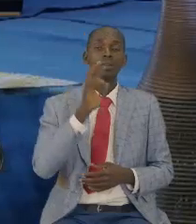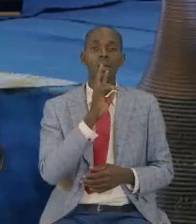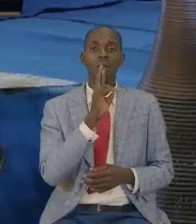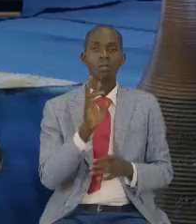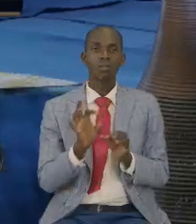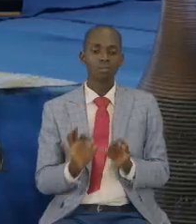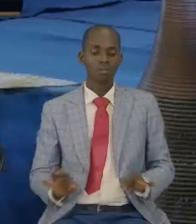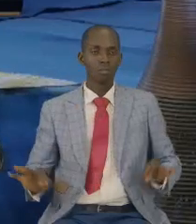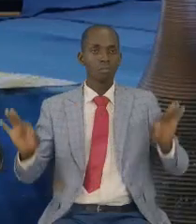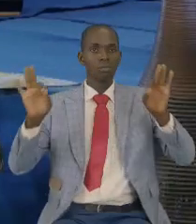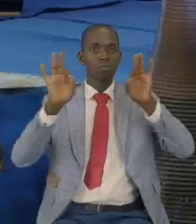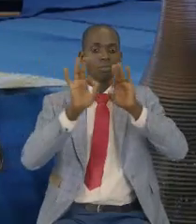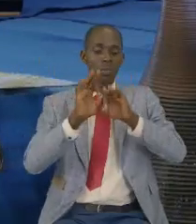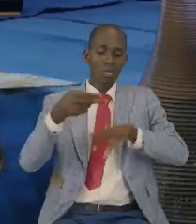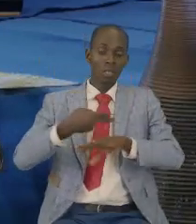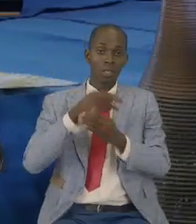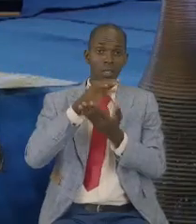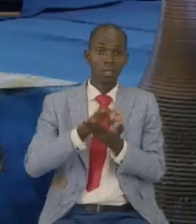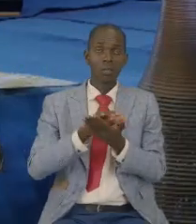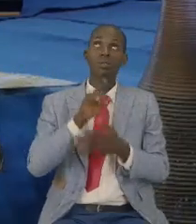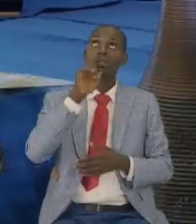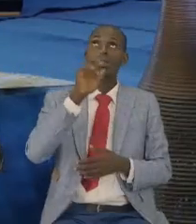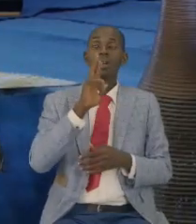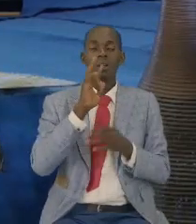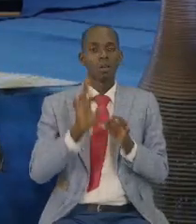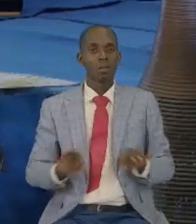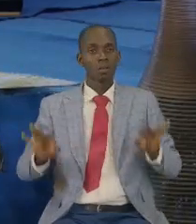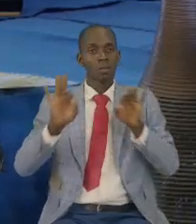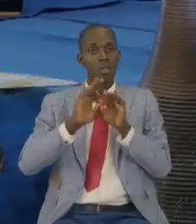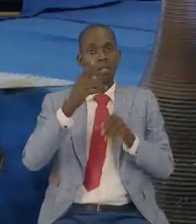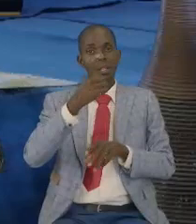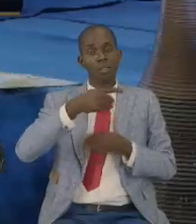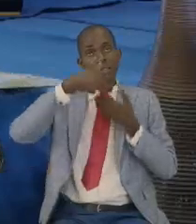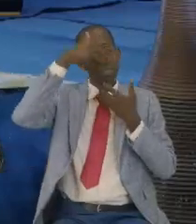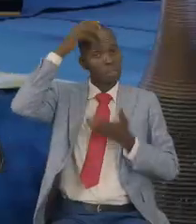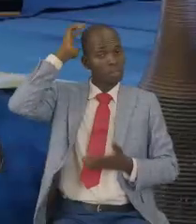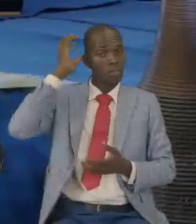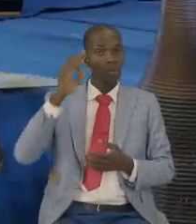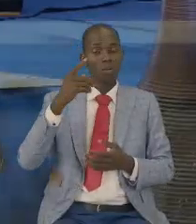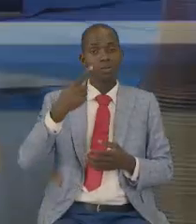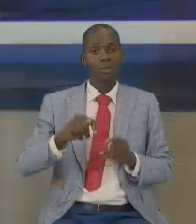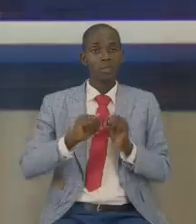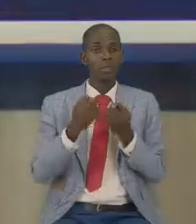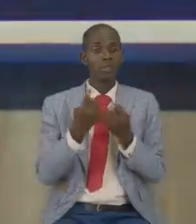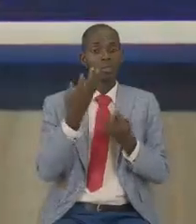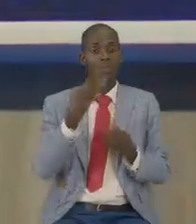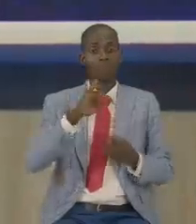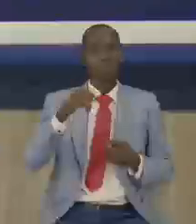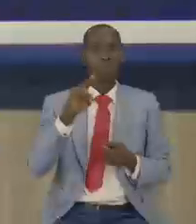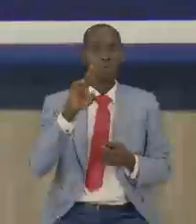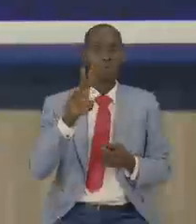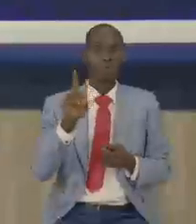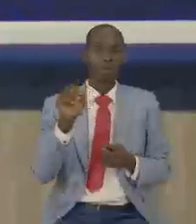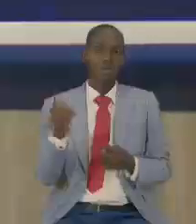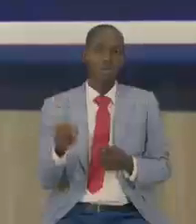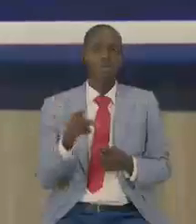worthy, the Lion of the tribe of Judah, thou art worthy, our eternal